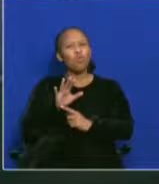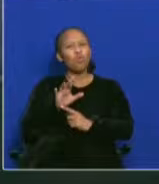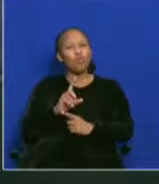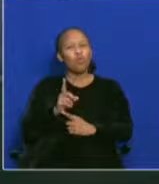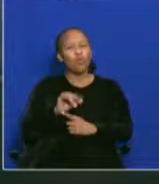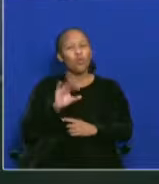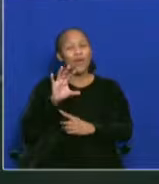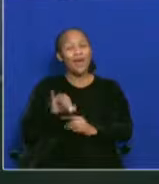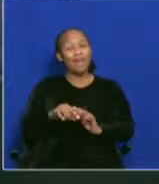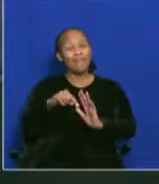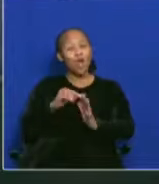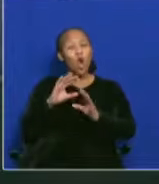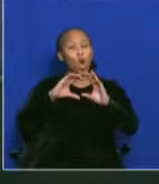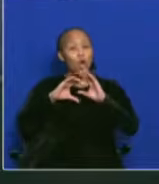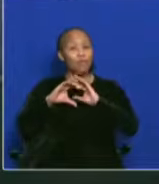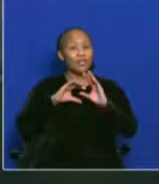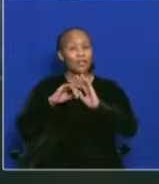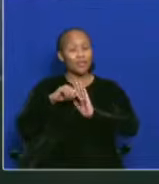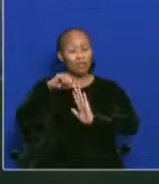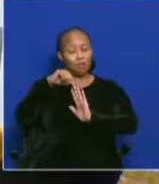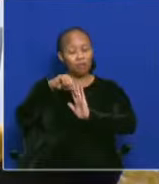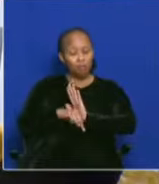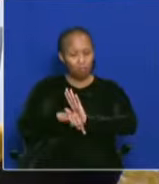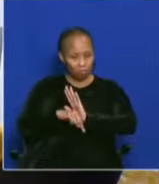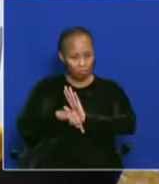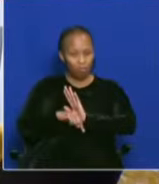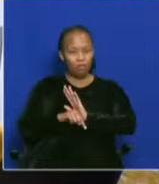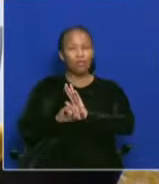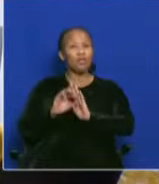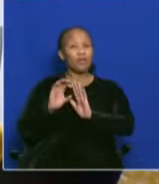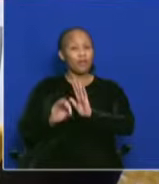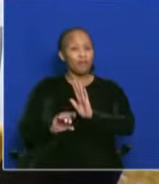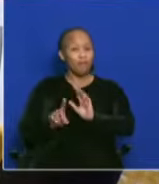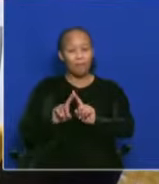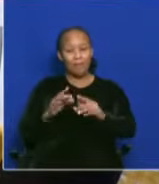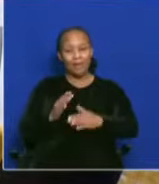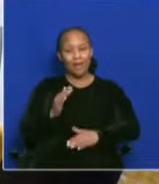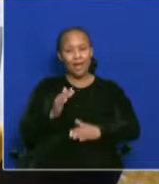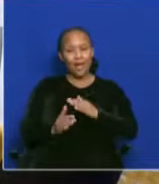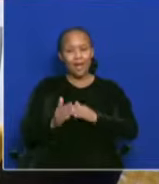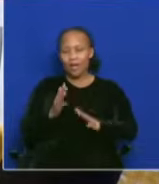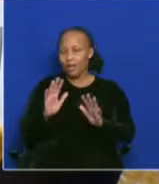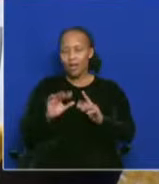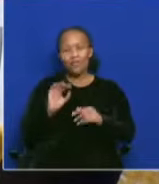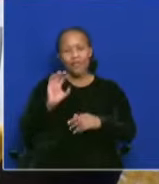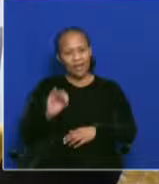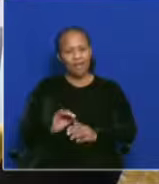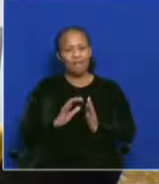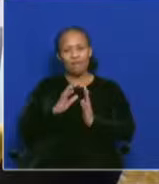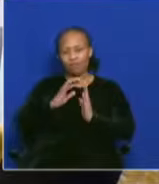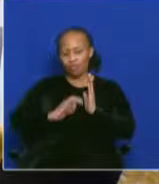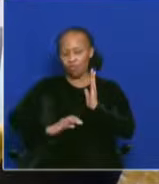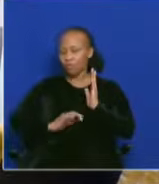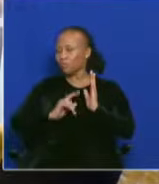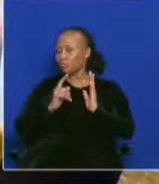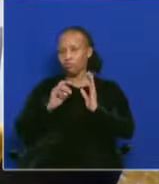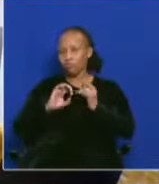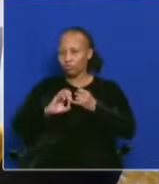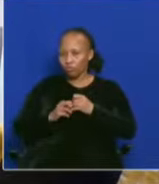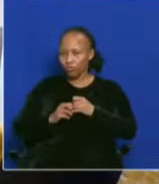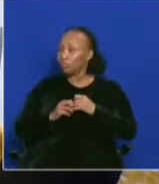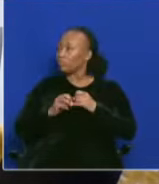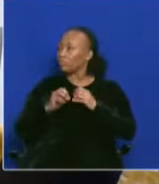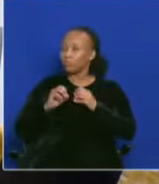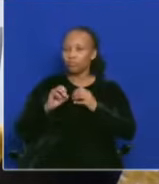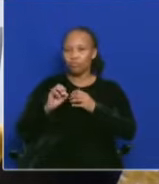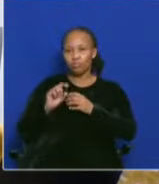with regard to some contracts, but it doesn't end there. There's a series of attempts and forwarded messages saying there's this